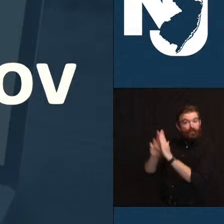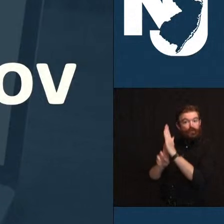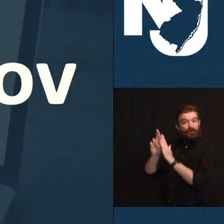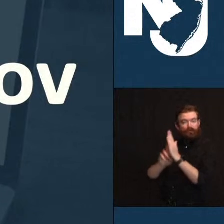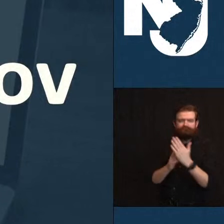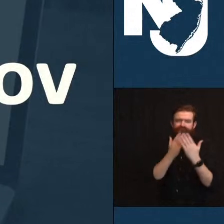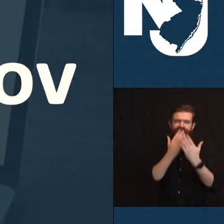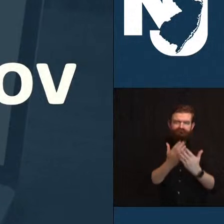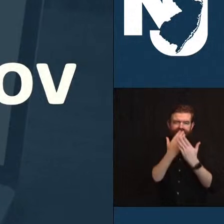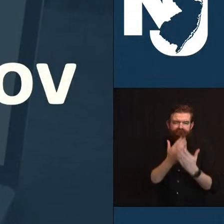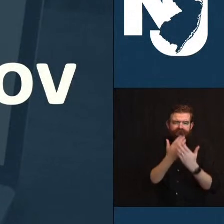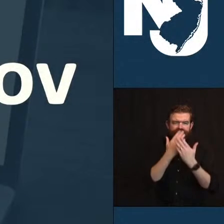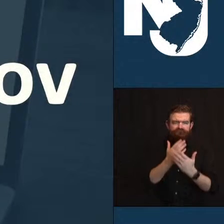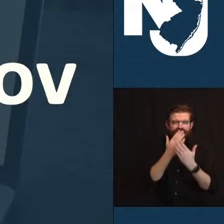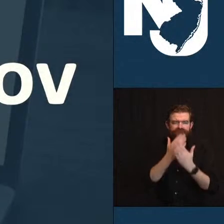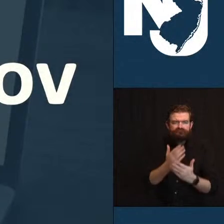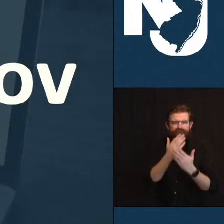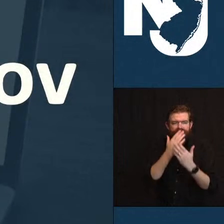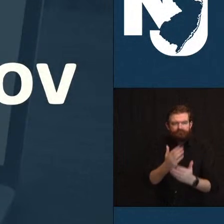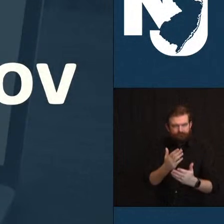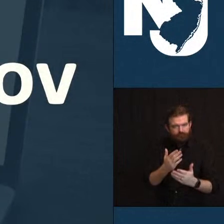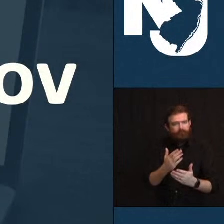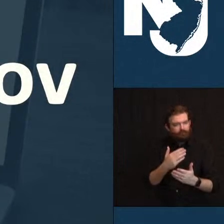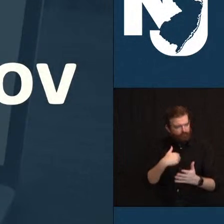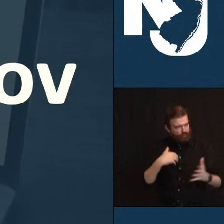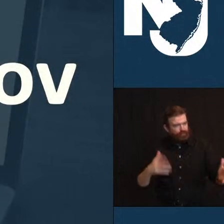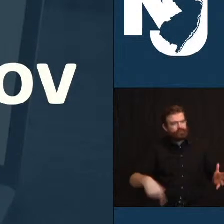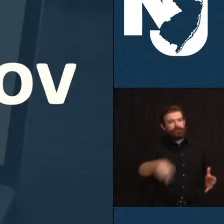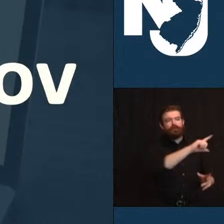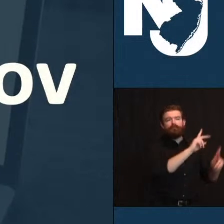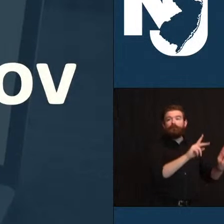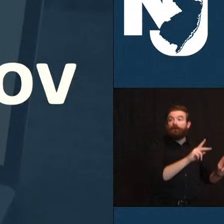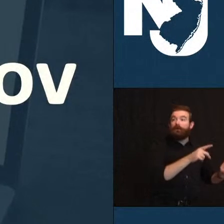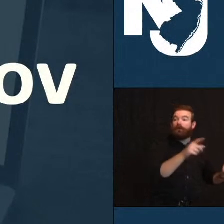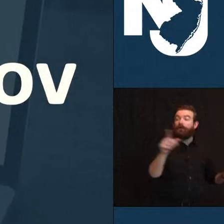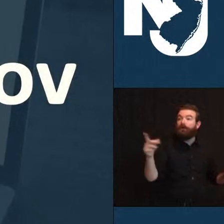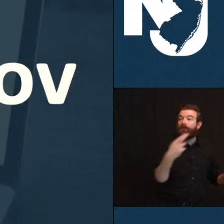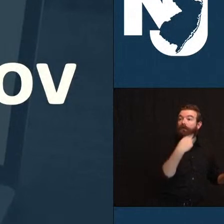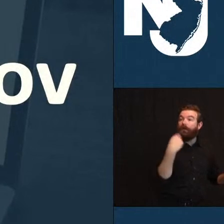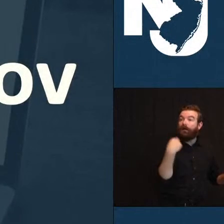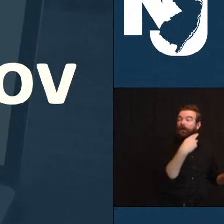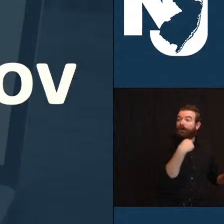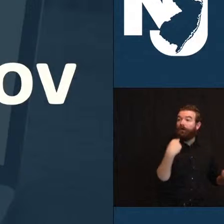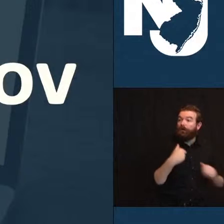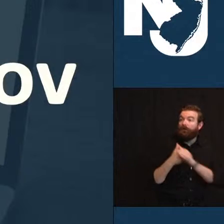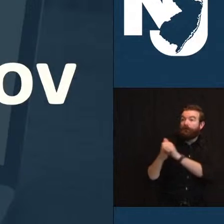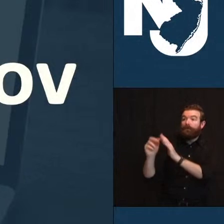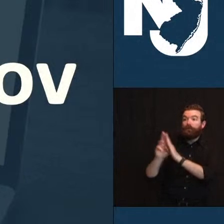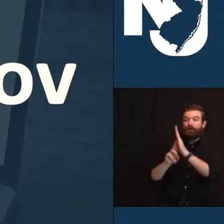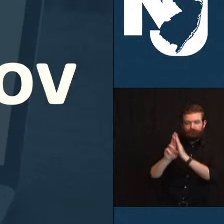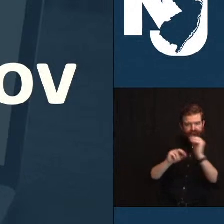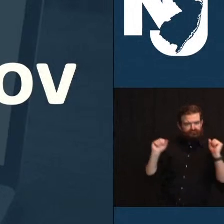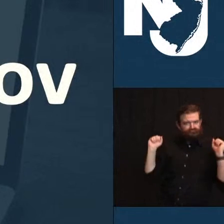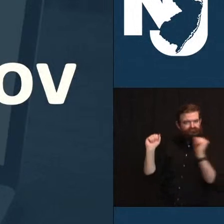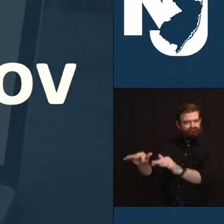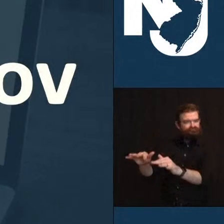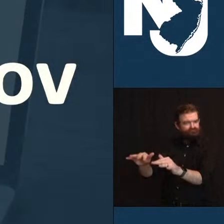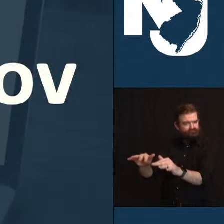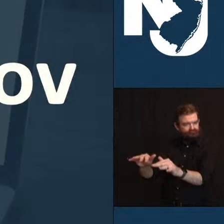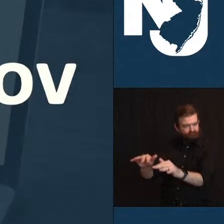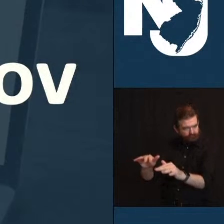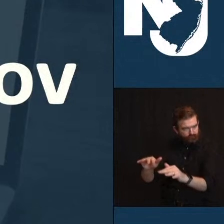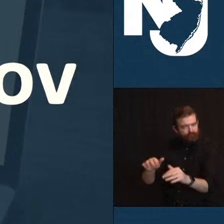meal with you, with either there or one that you take home, but in either case, support you. You have earned